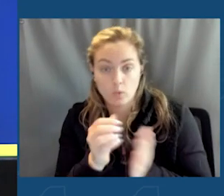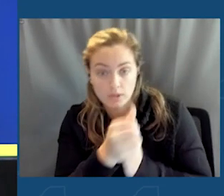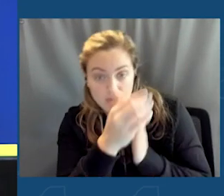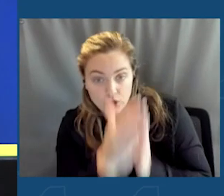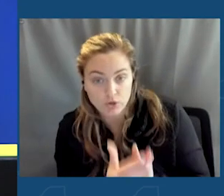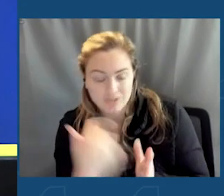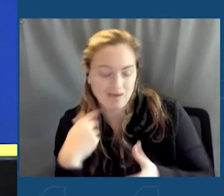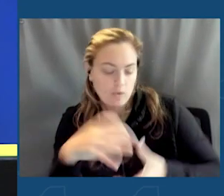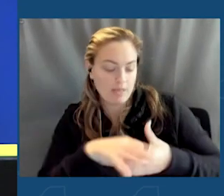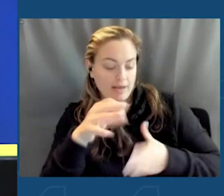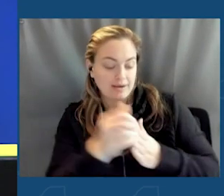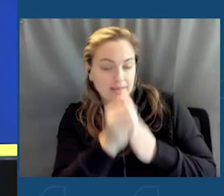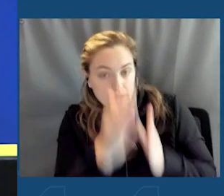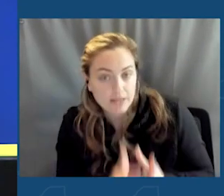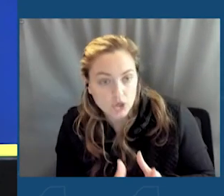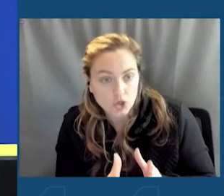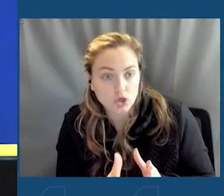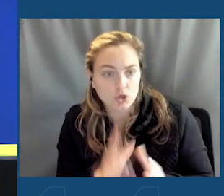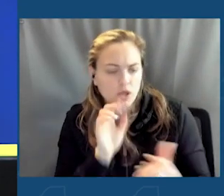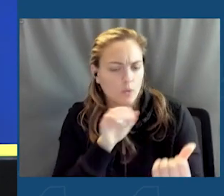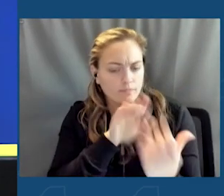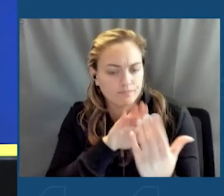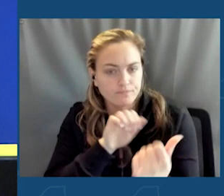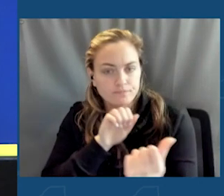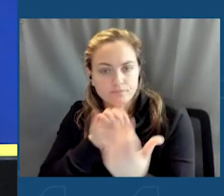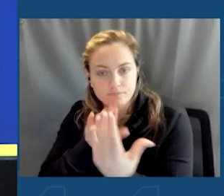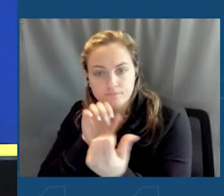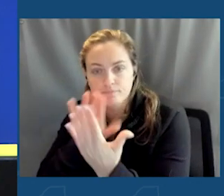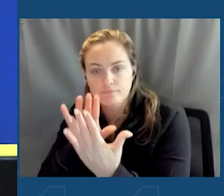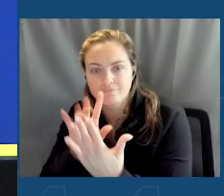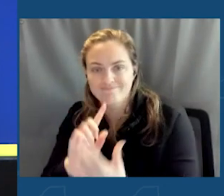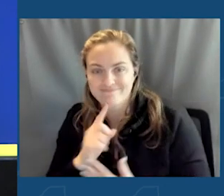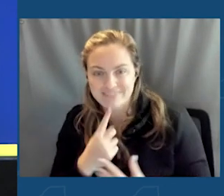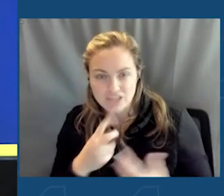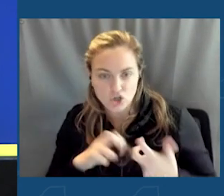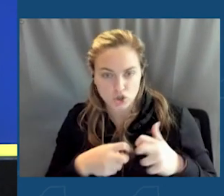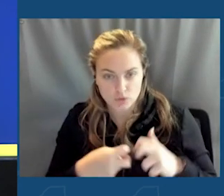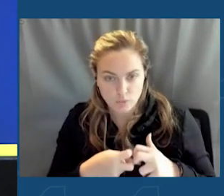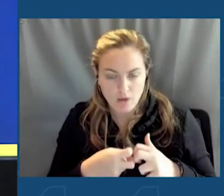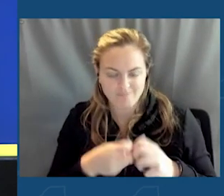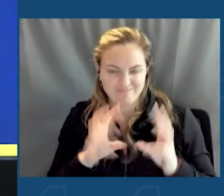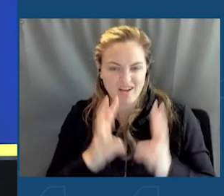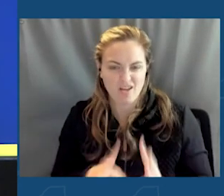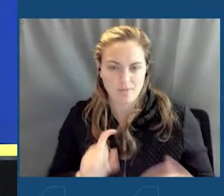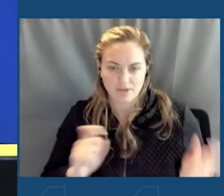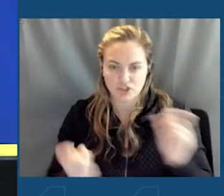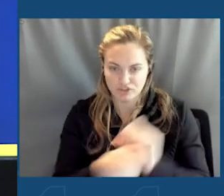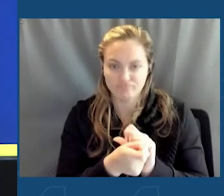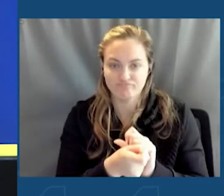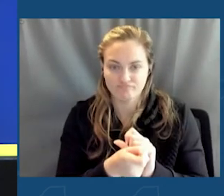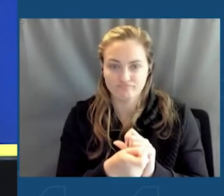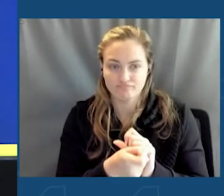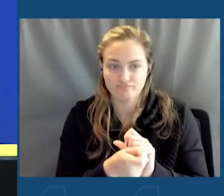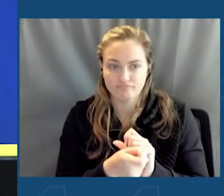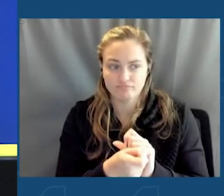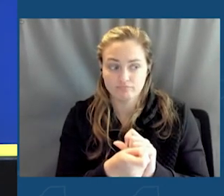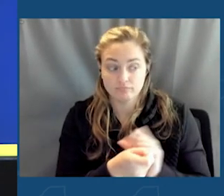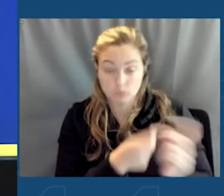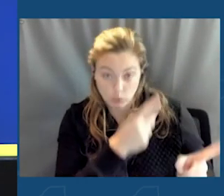leaders, that we're confronting a serious problem with climate change. So we're not only taking care of